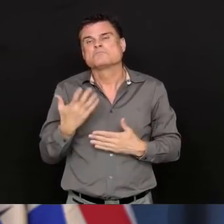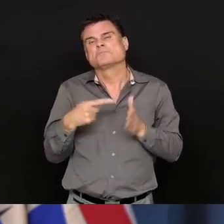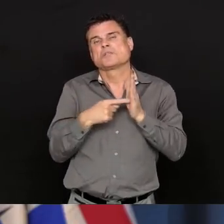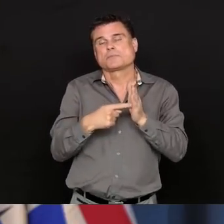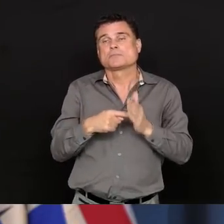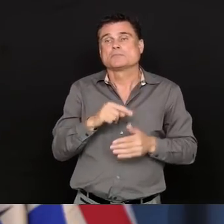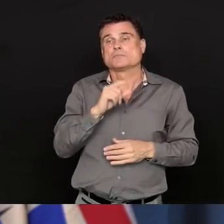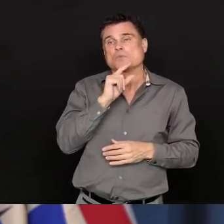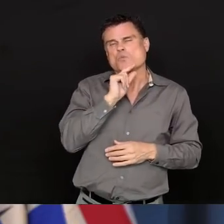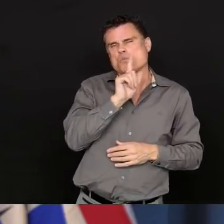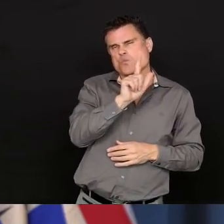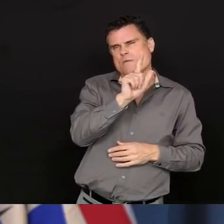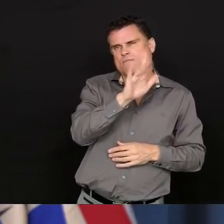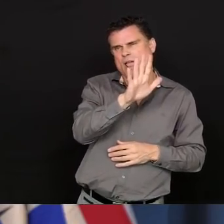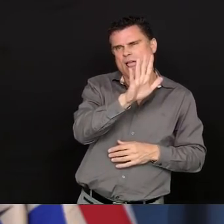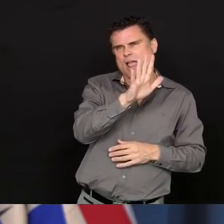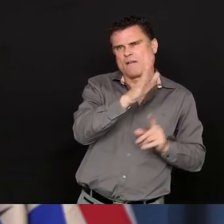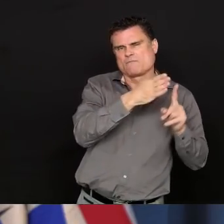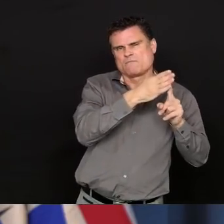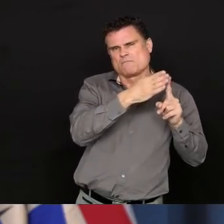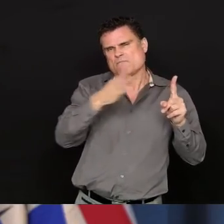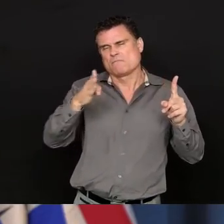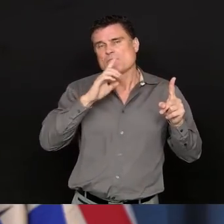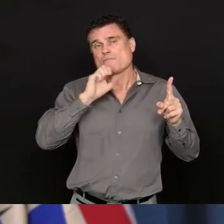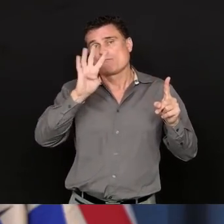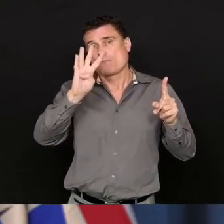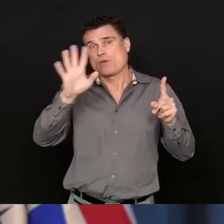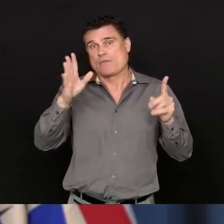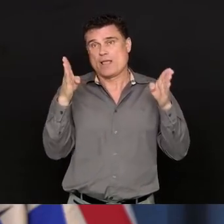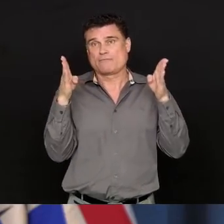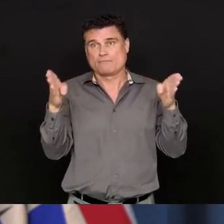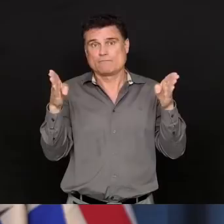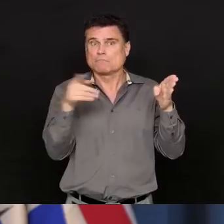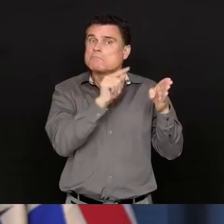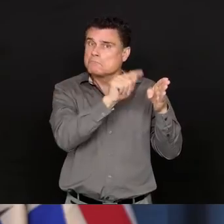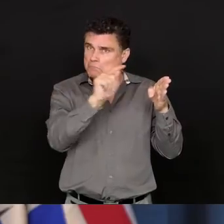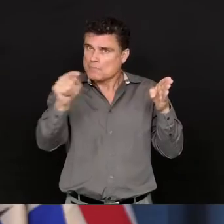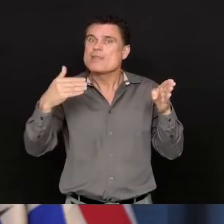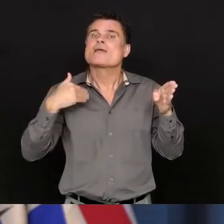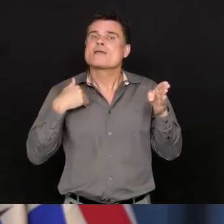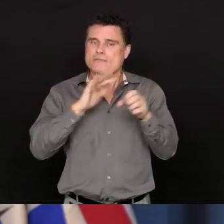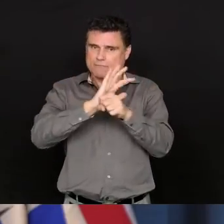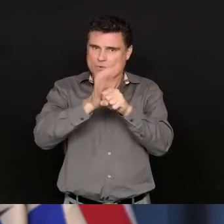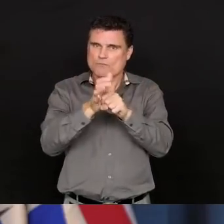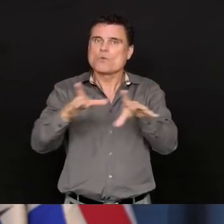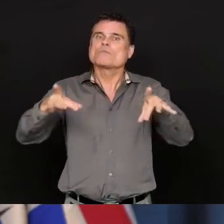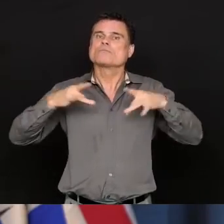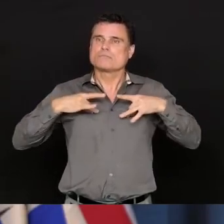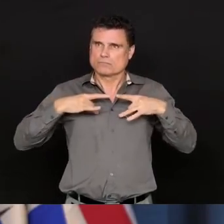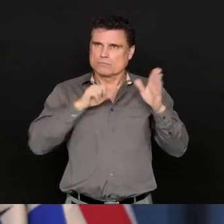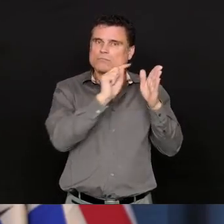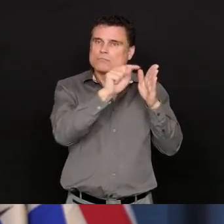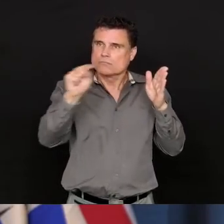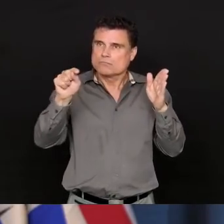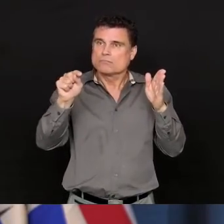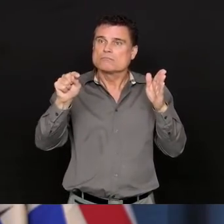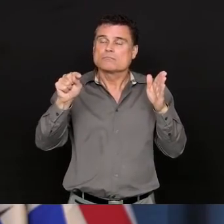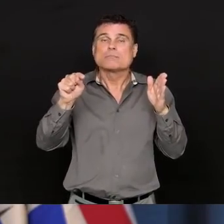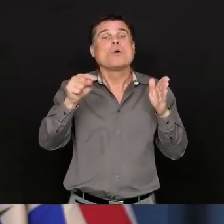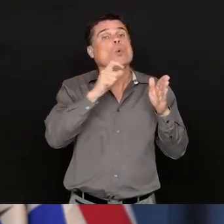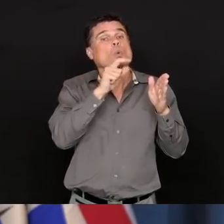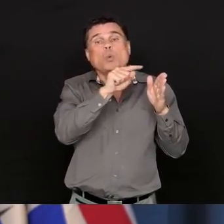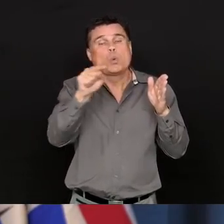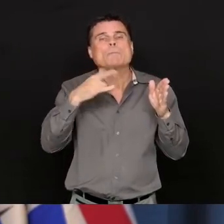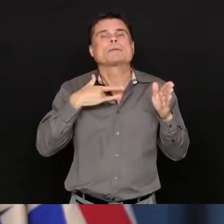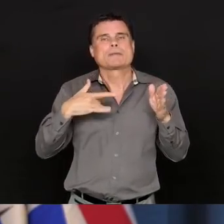well that many of our cases are healthcare workers. And so healthcare workers tend to be in that age group. They tend to be more women than men. And that